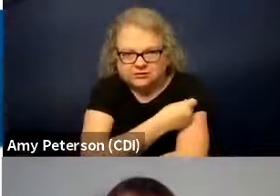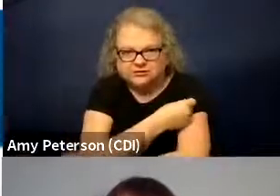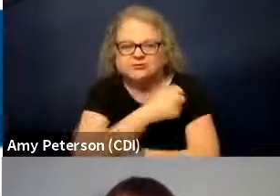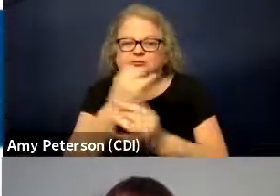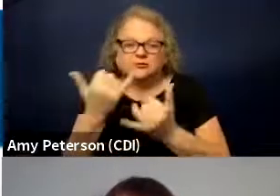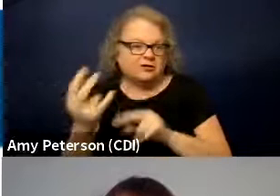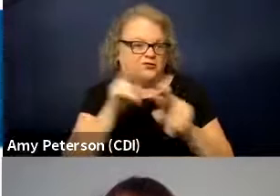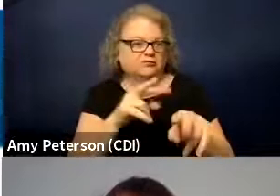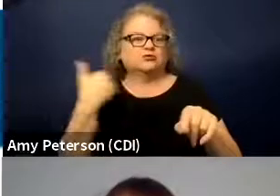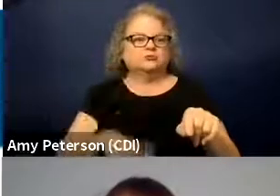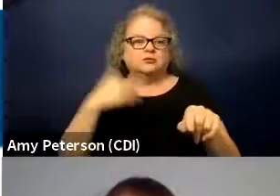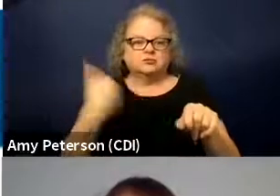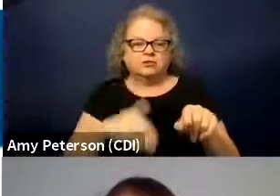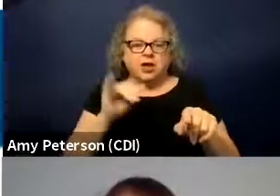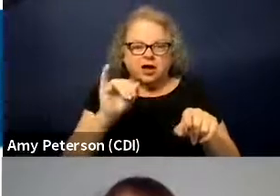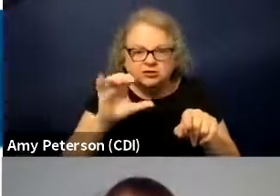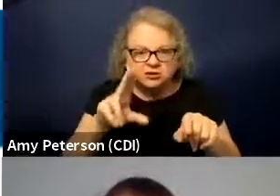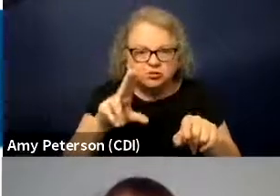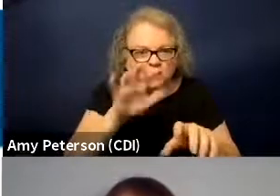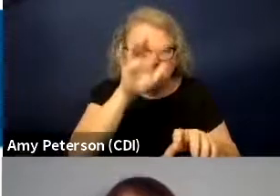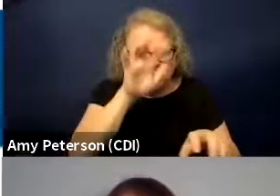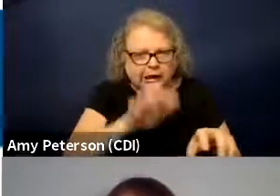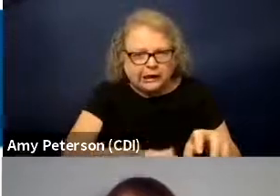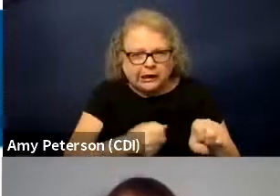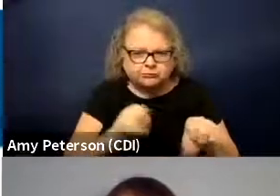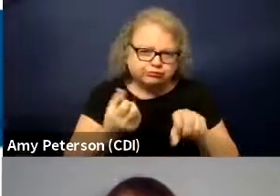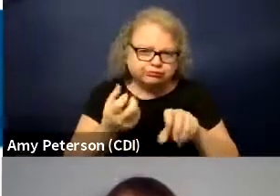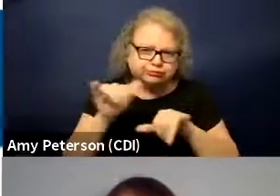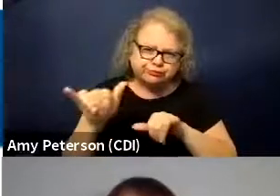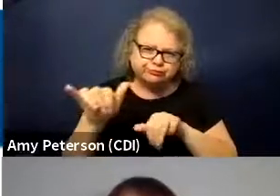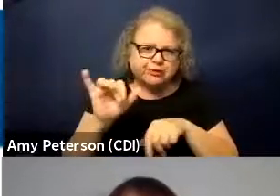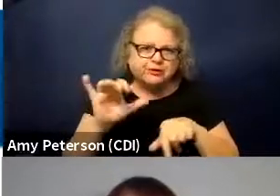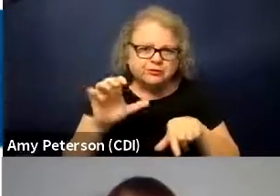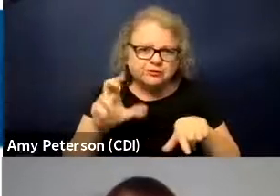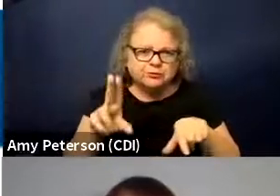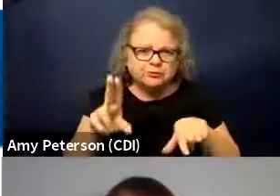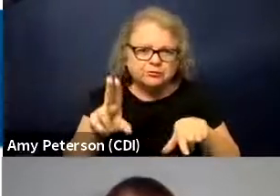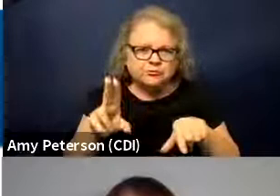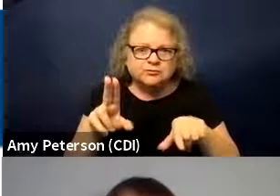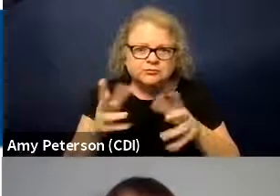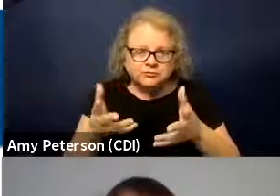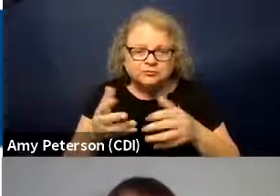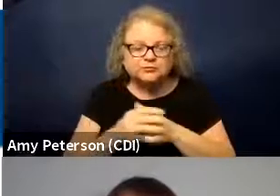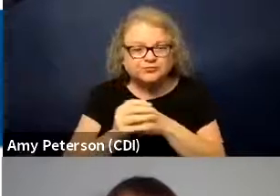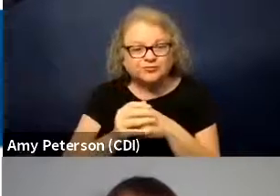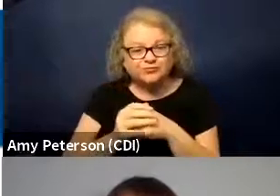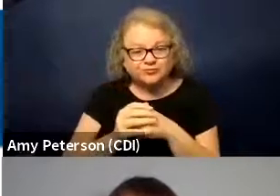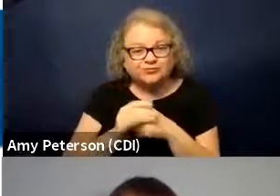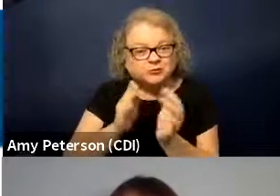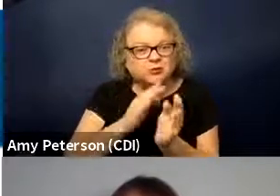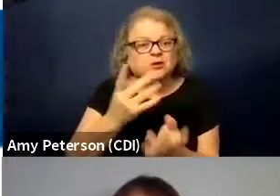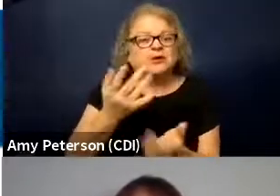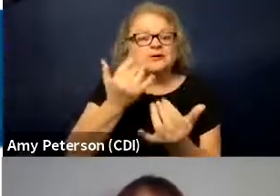a ventilator. The few people who were vaccinated, who are seriously ill or who needed